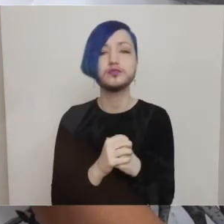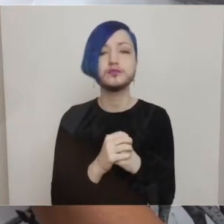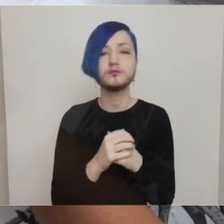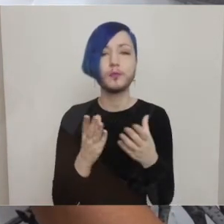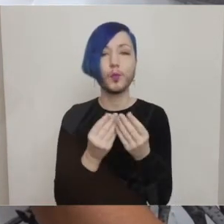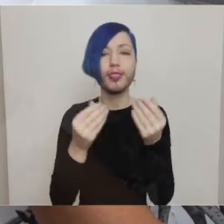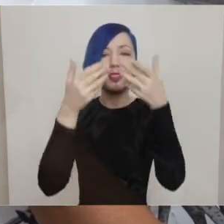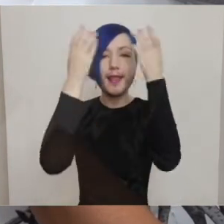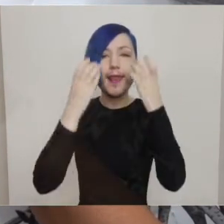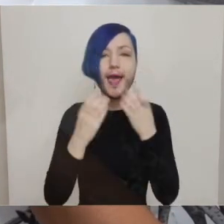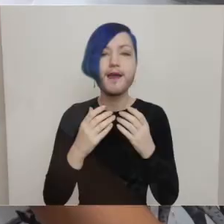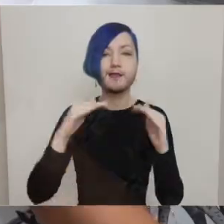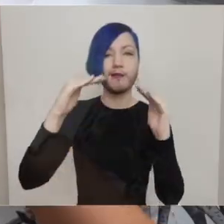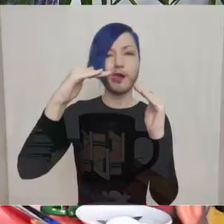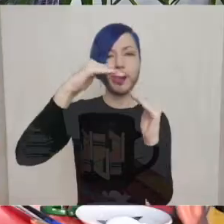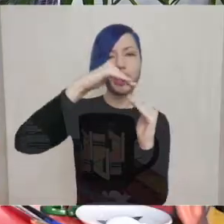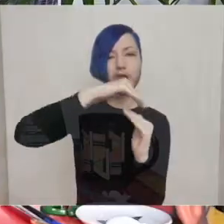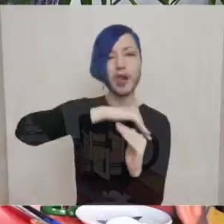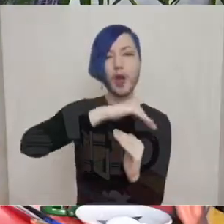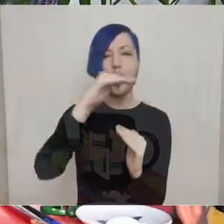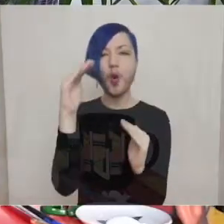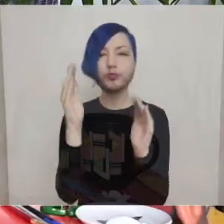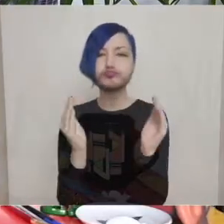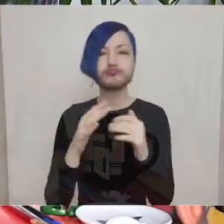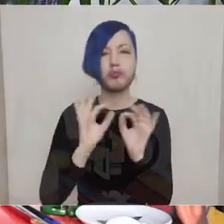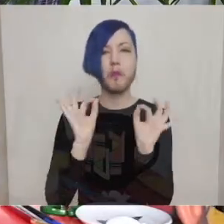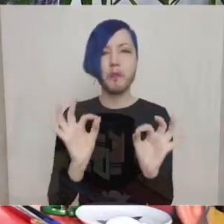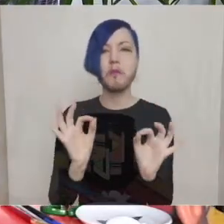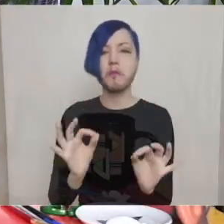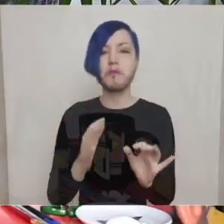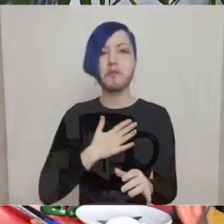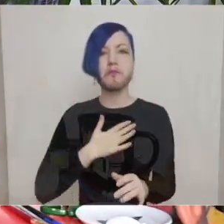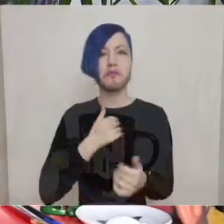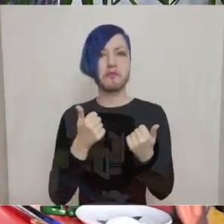the lion's rump. That works for me. So